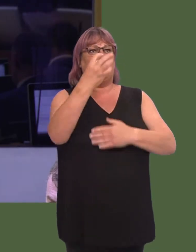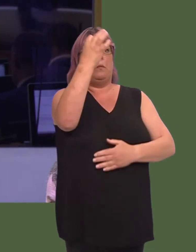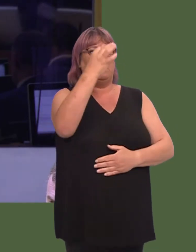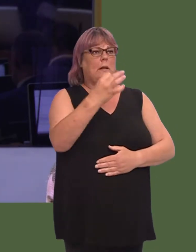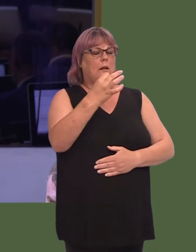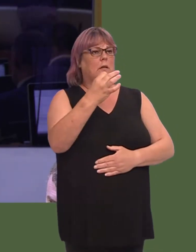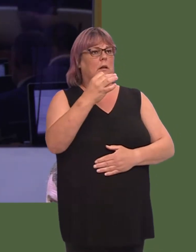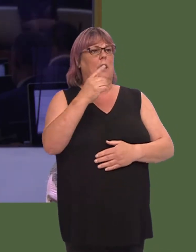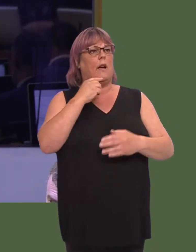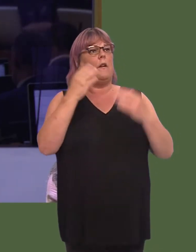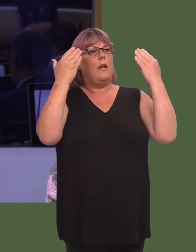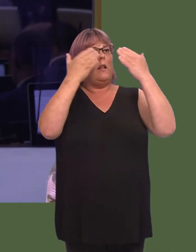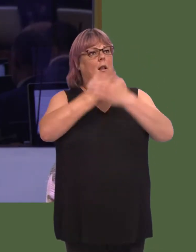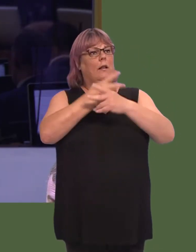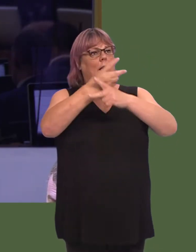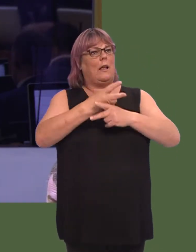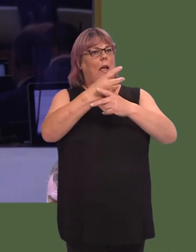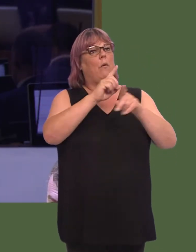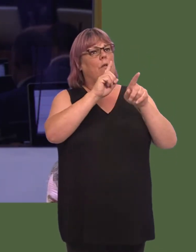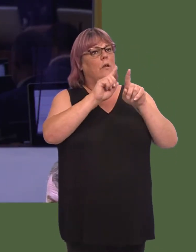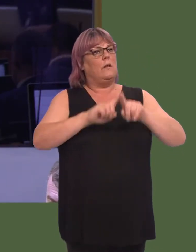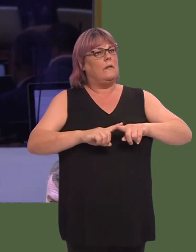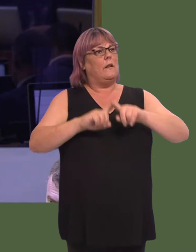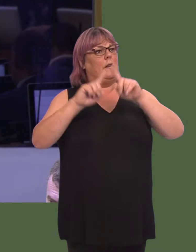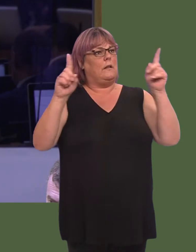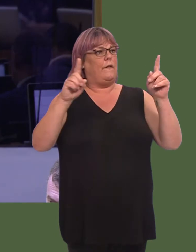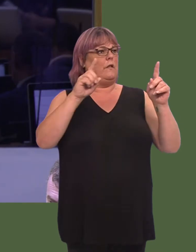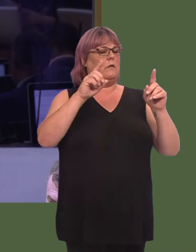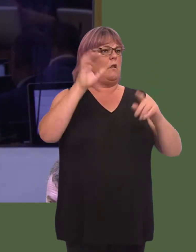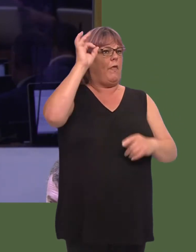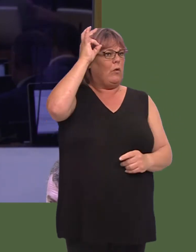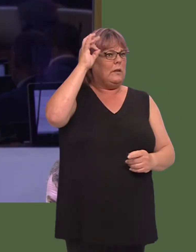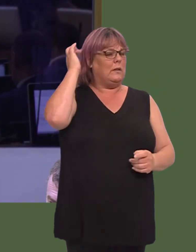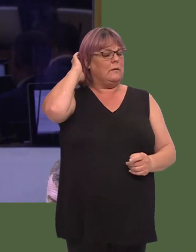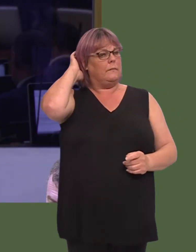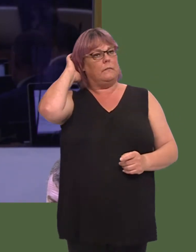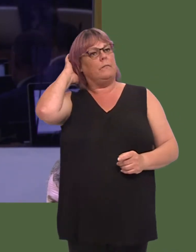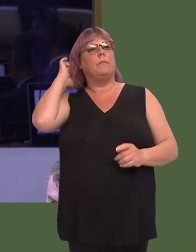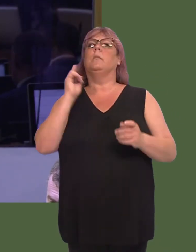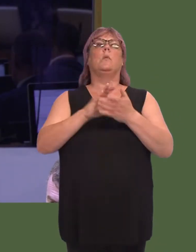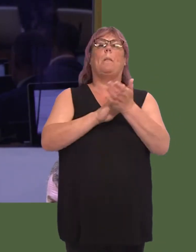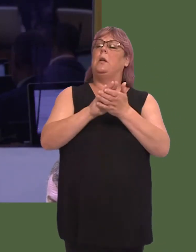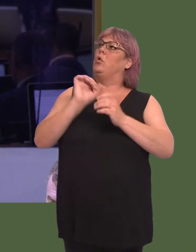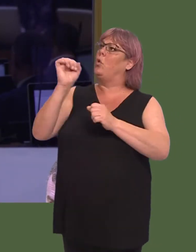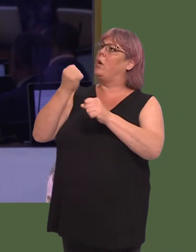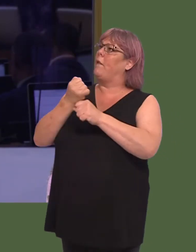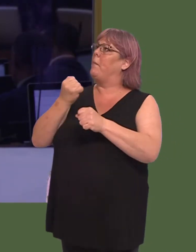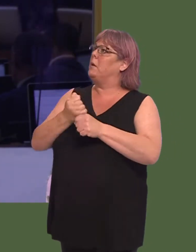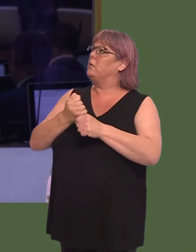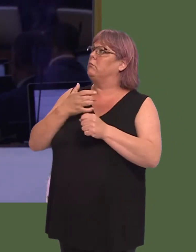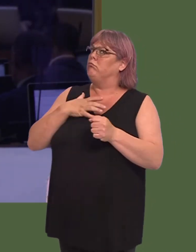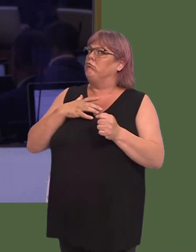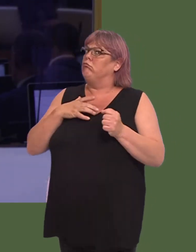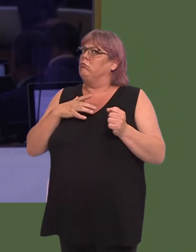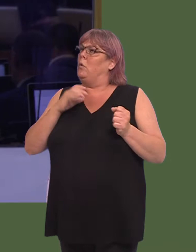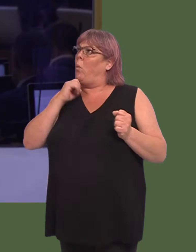assessments led to nighttime domiciliary care, with wide variations between local authorities. So, what, therefore, is